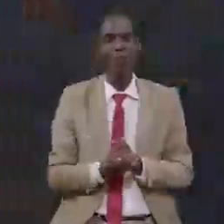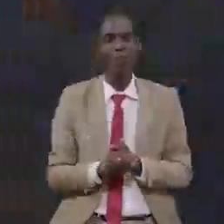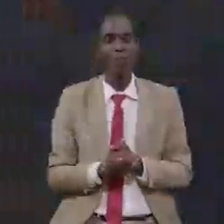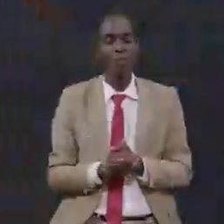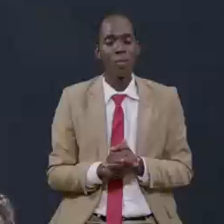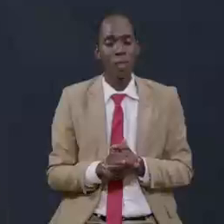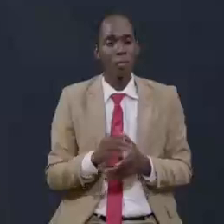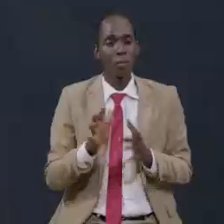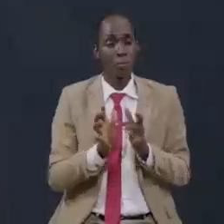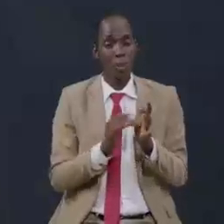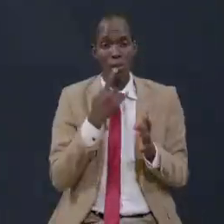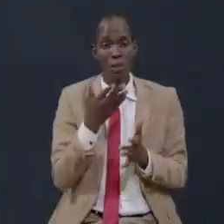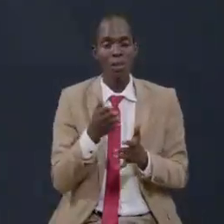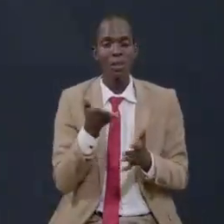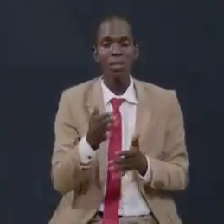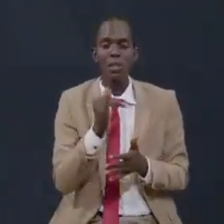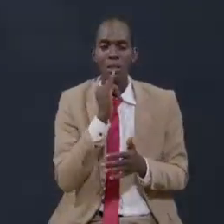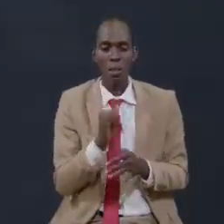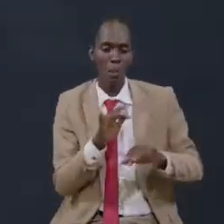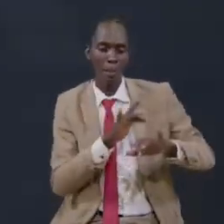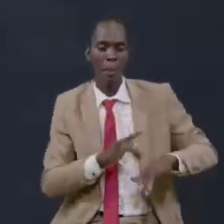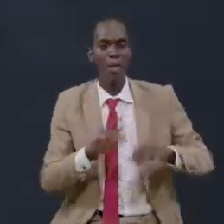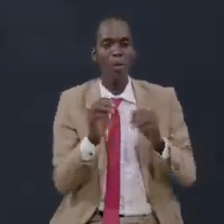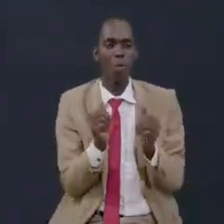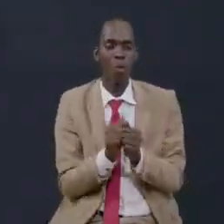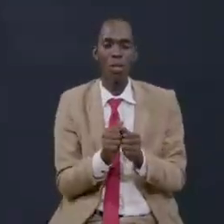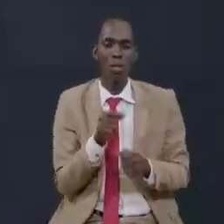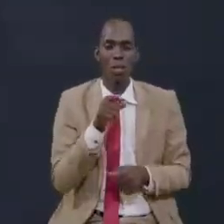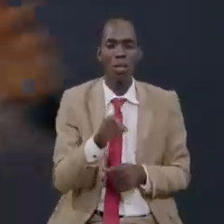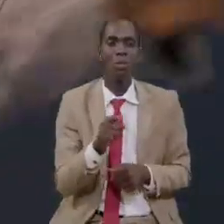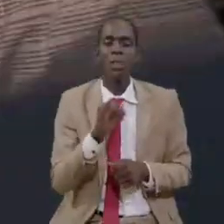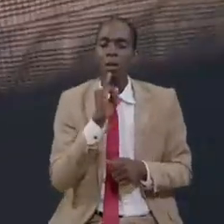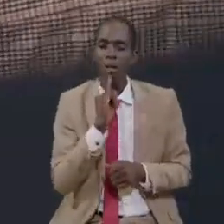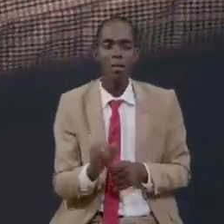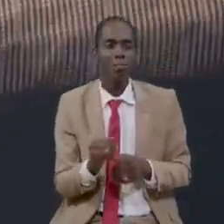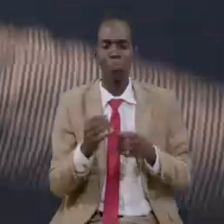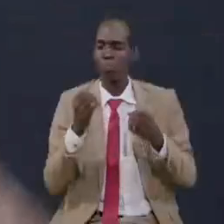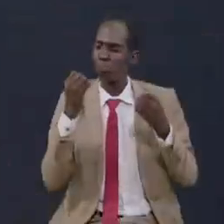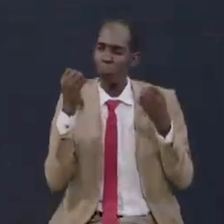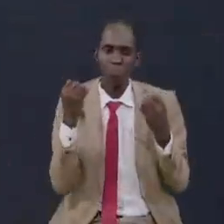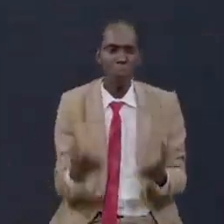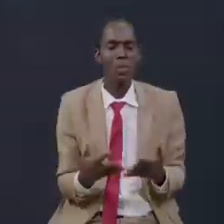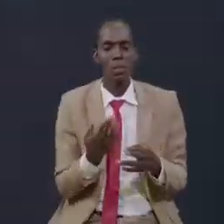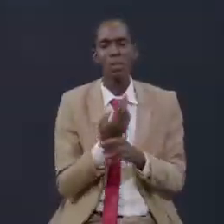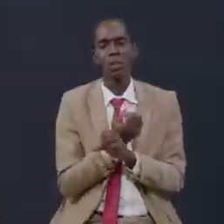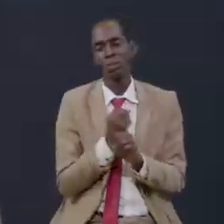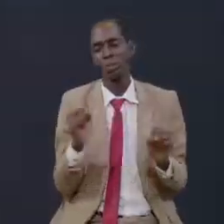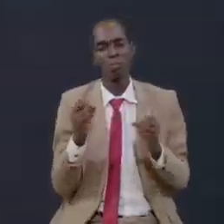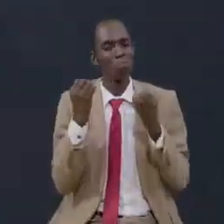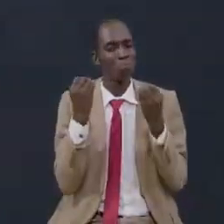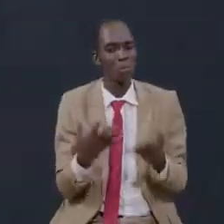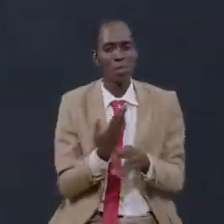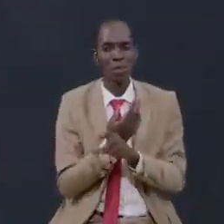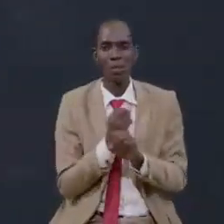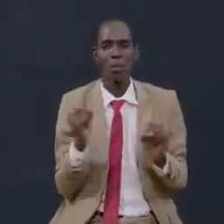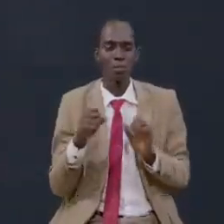With him is plenteous redemption. Plenteous redemption. Deep